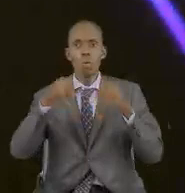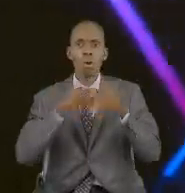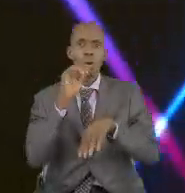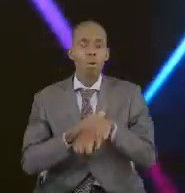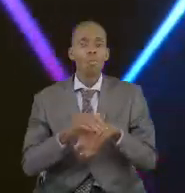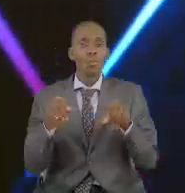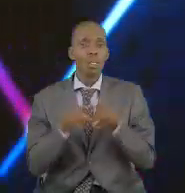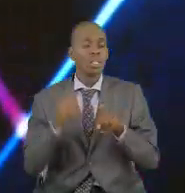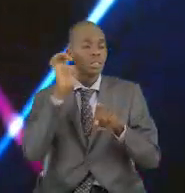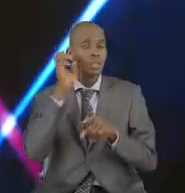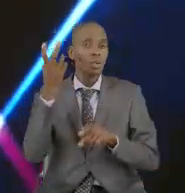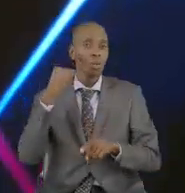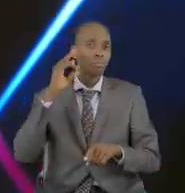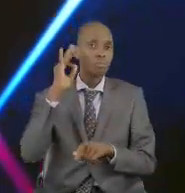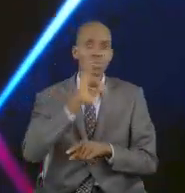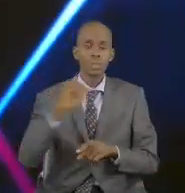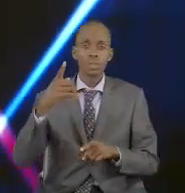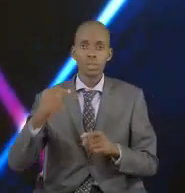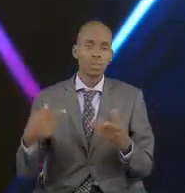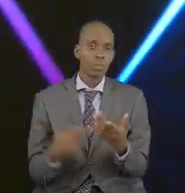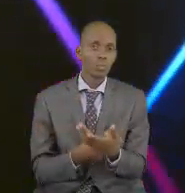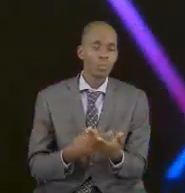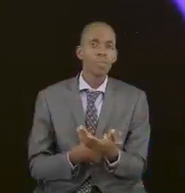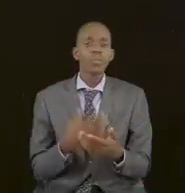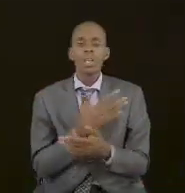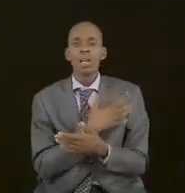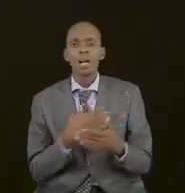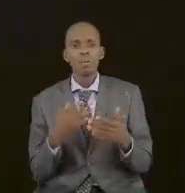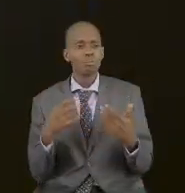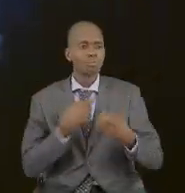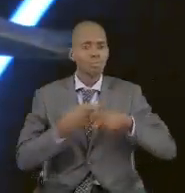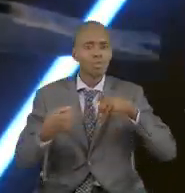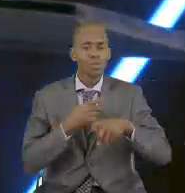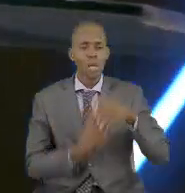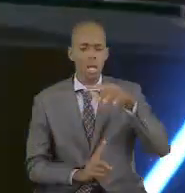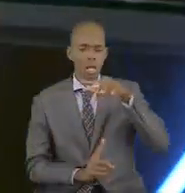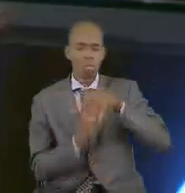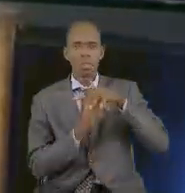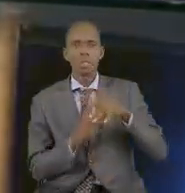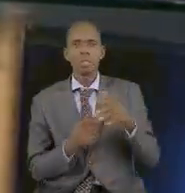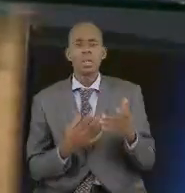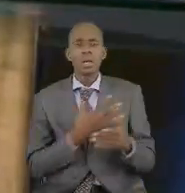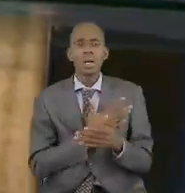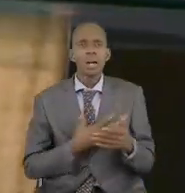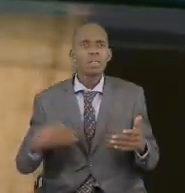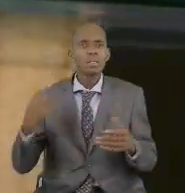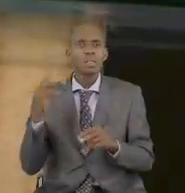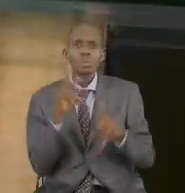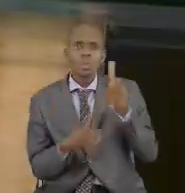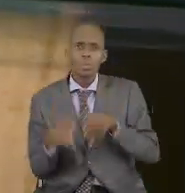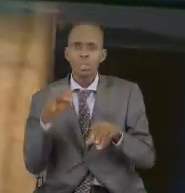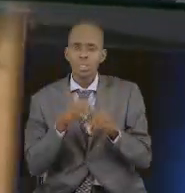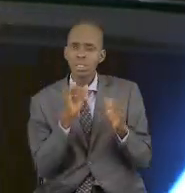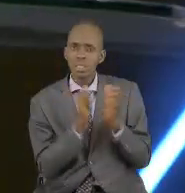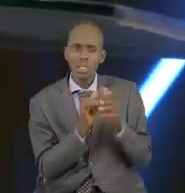the gospel. And then persecution arose. That persecution, when it arose, the people in Damascus,